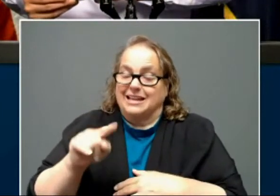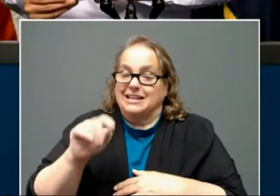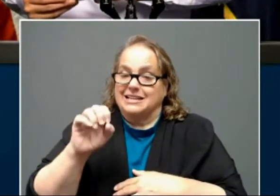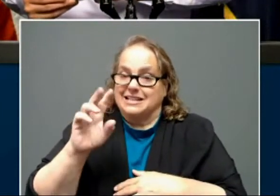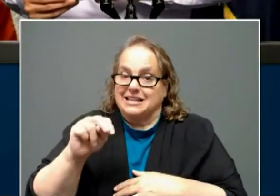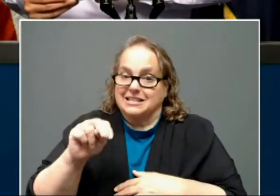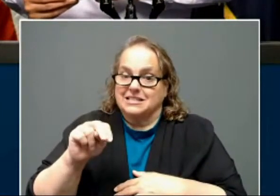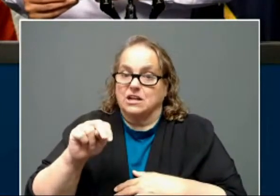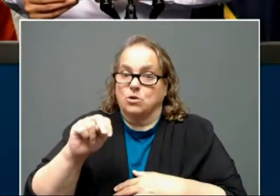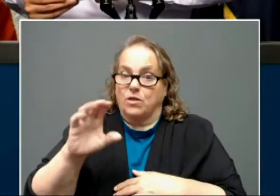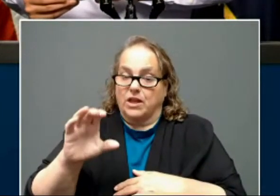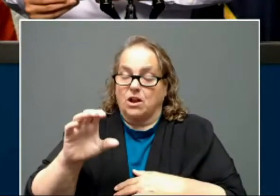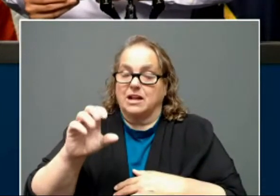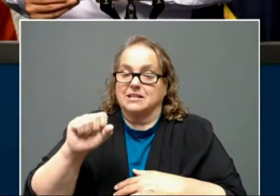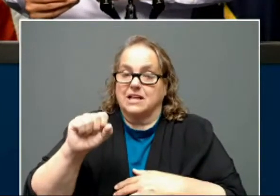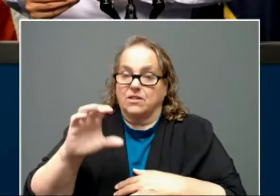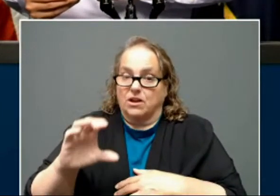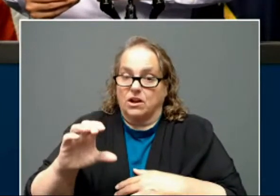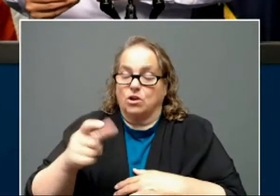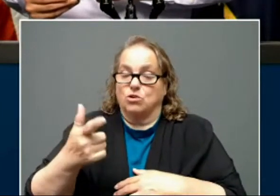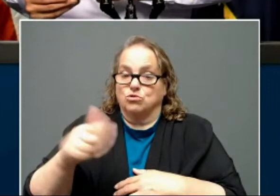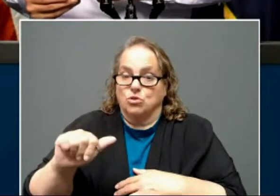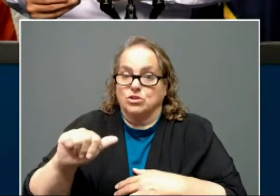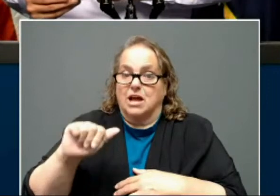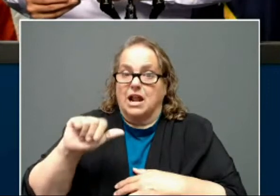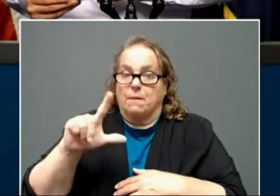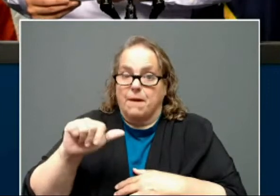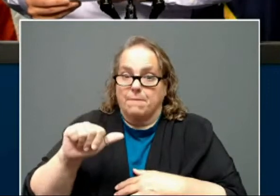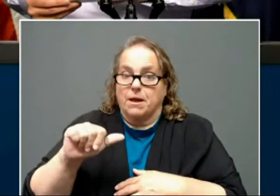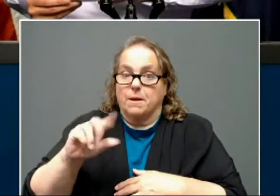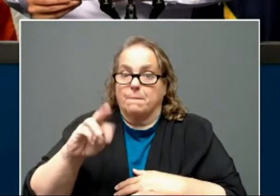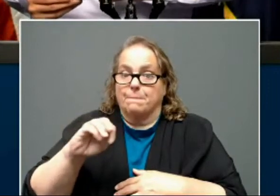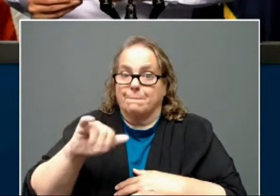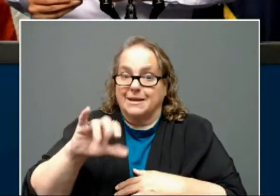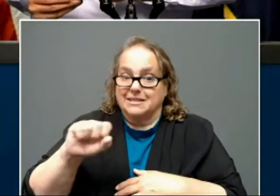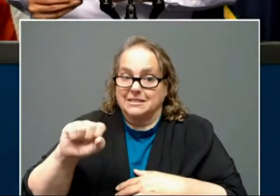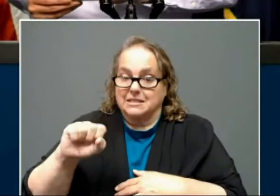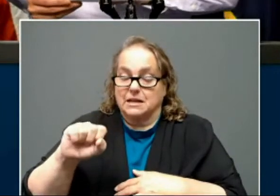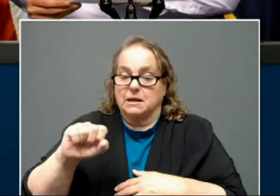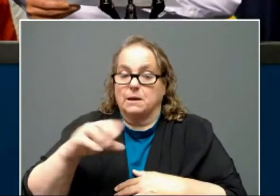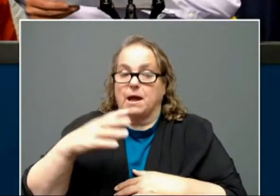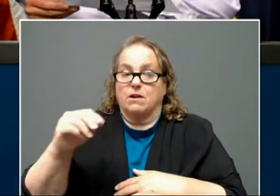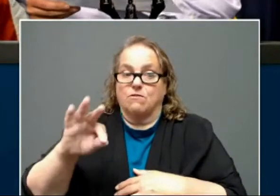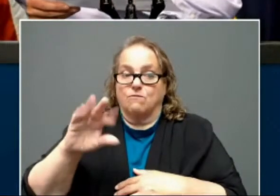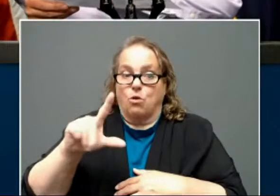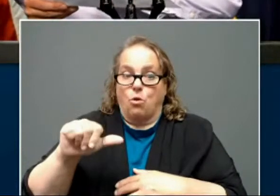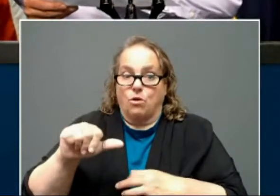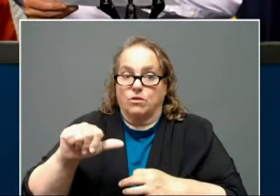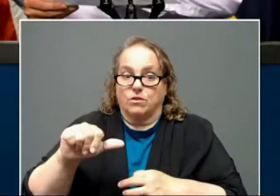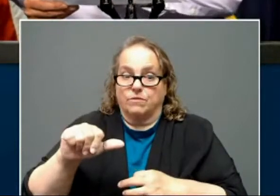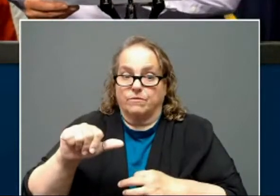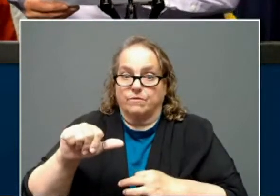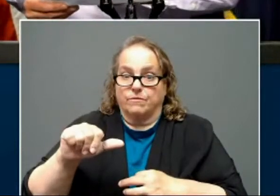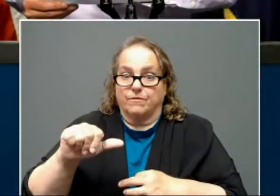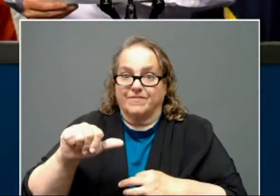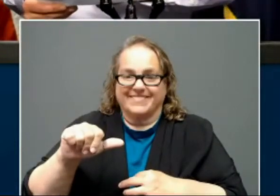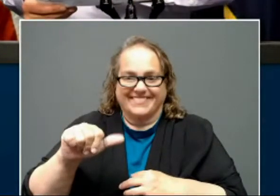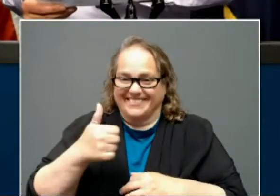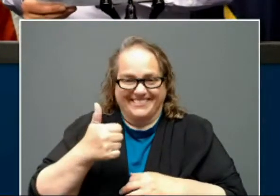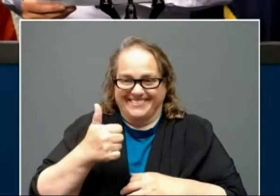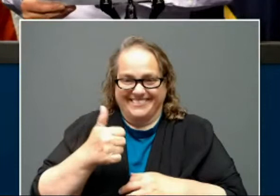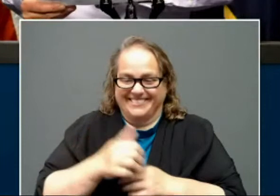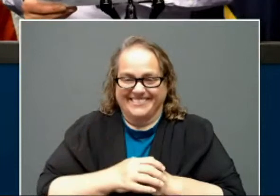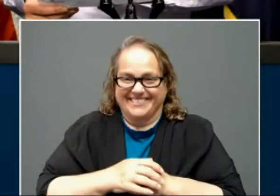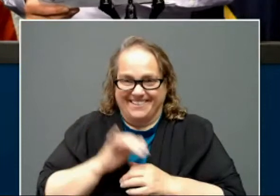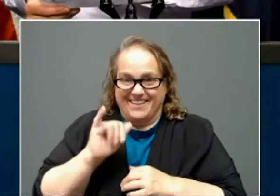Carolina, Georgia, Alabama, Mississippi, and Florida. And I'm sorry if that's Virginia signing underneath my picture